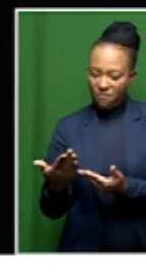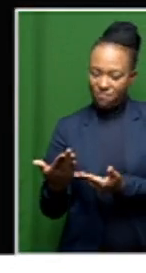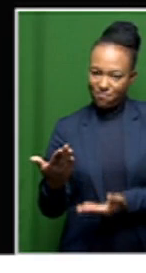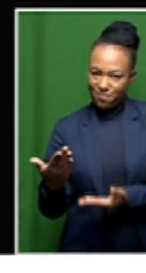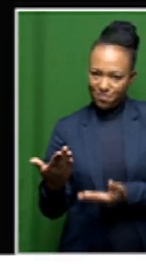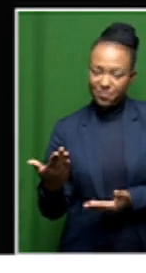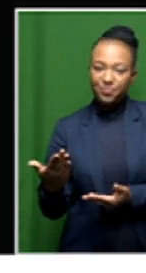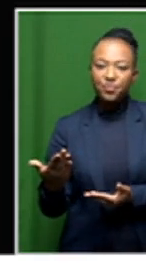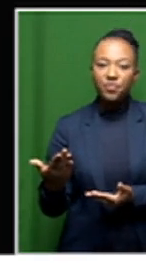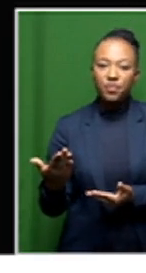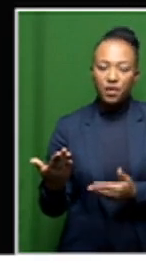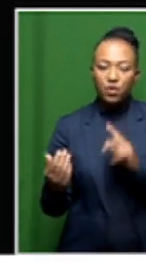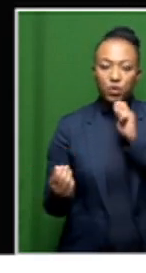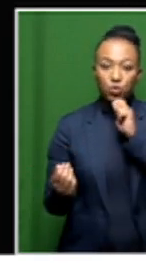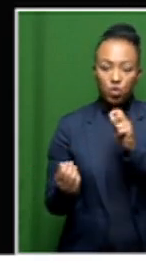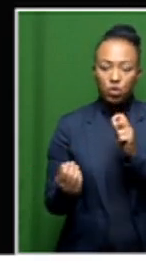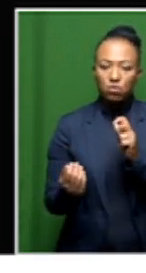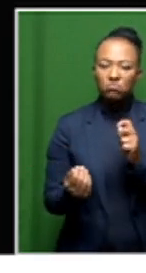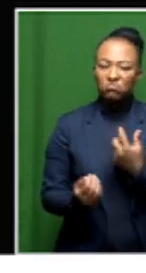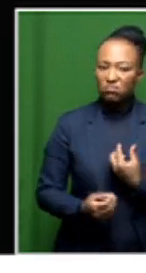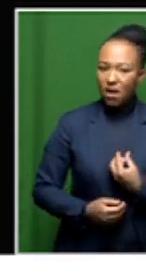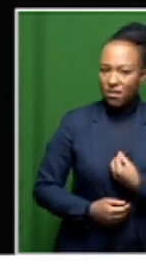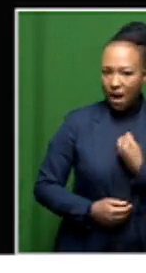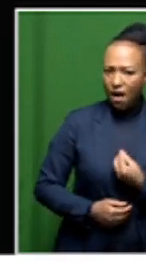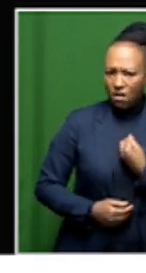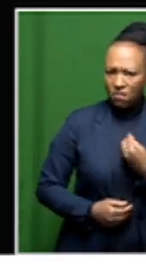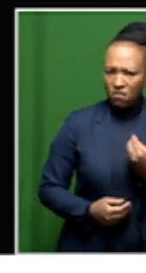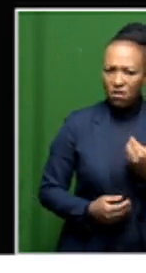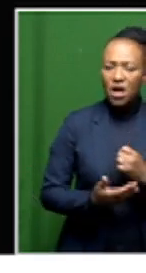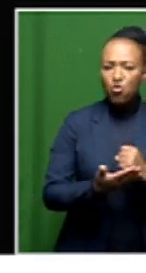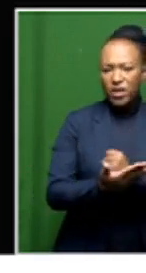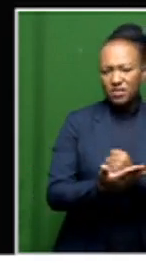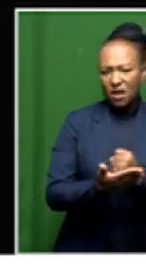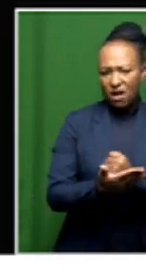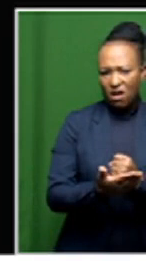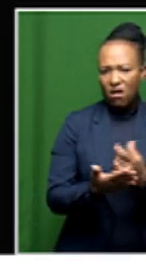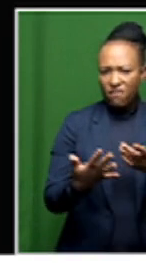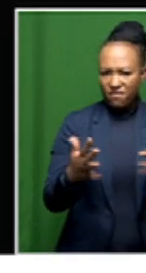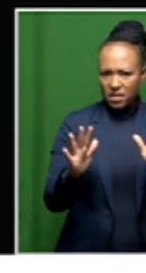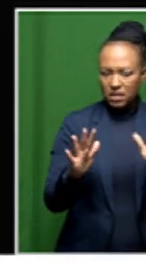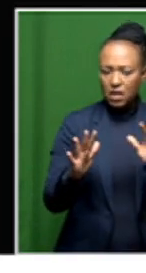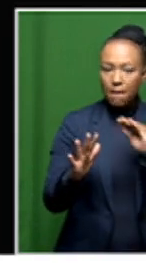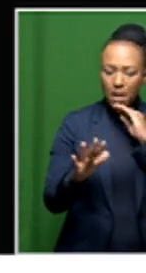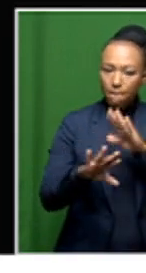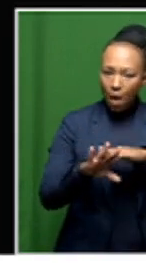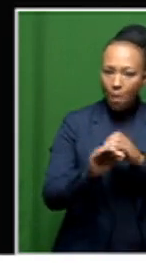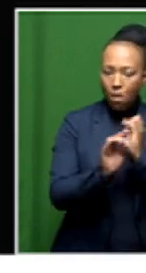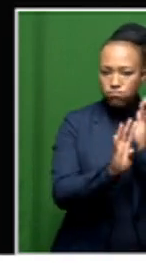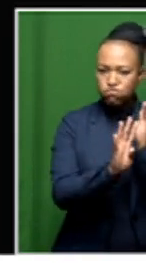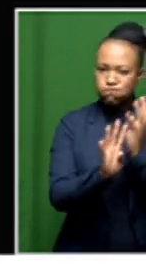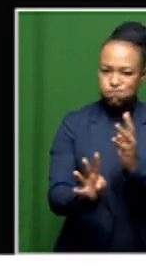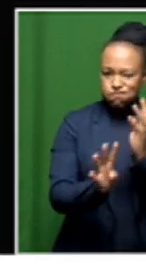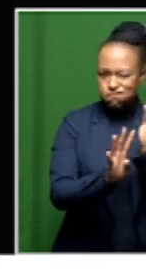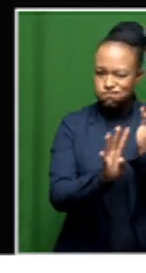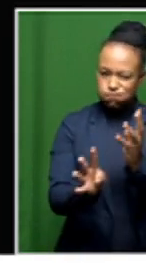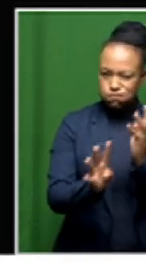The reality of the matter is that young people, once registered, they in fact participate in high numbers. In last